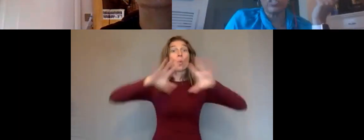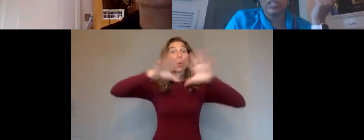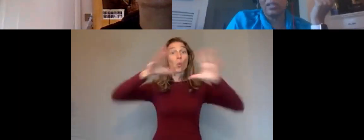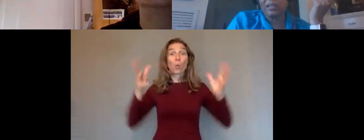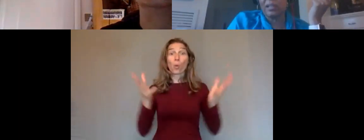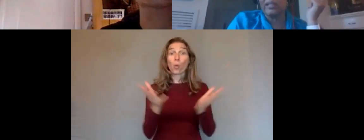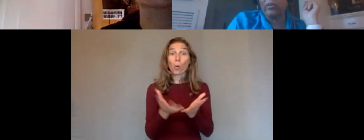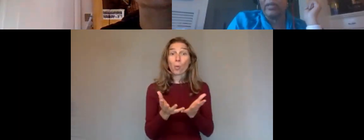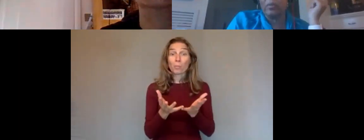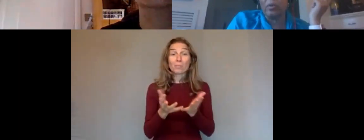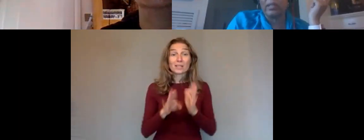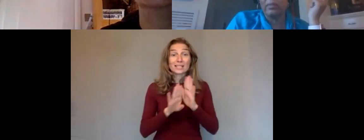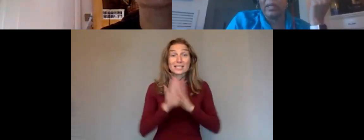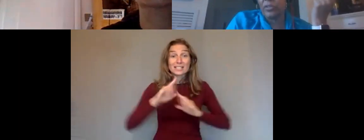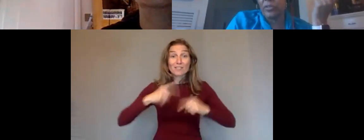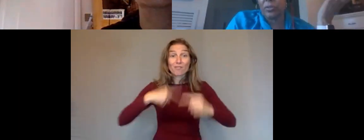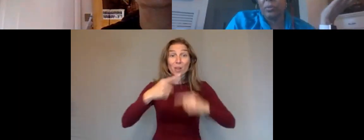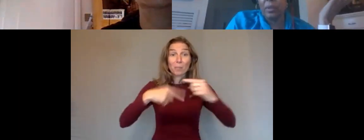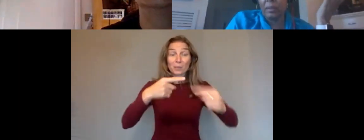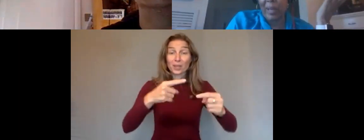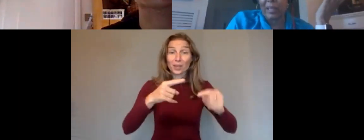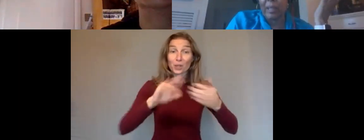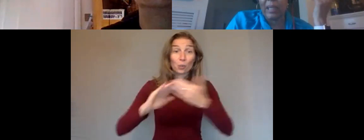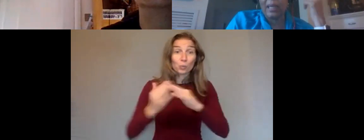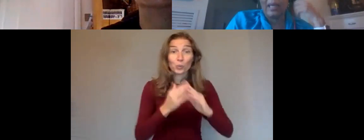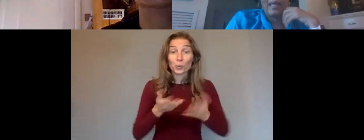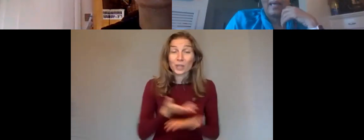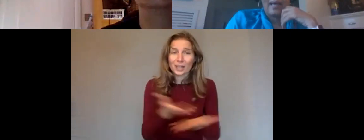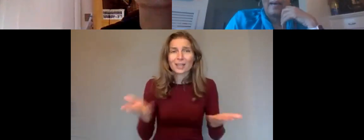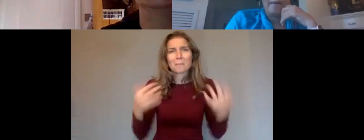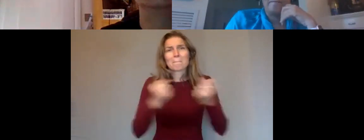very much still in learning mode in relation to the pandemic.